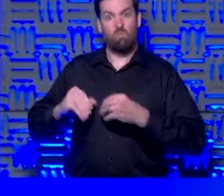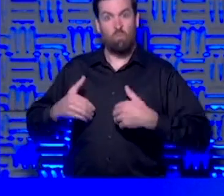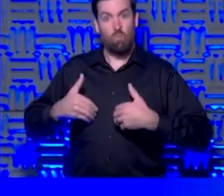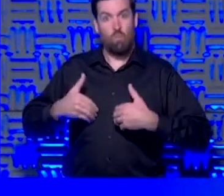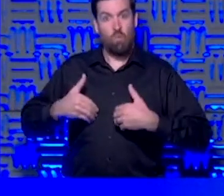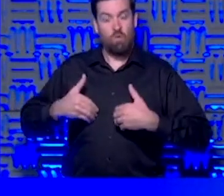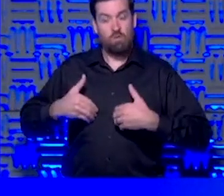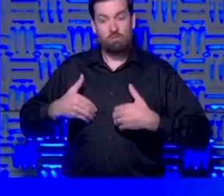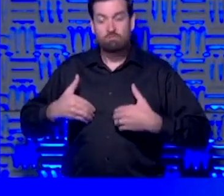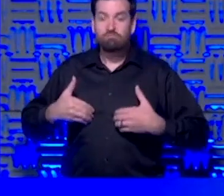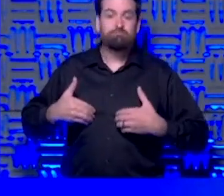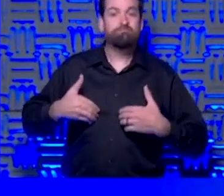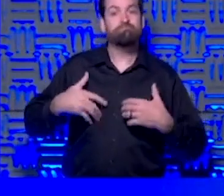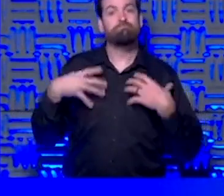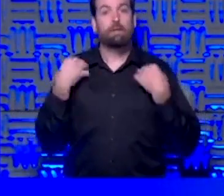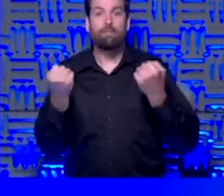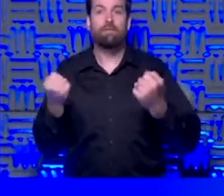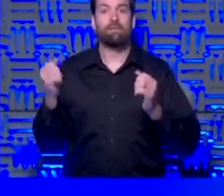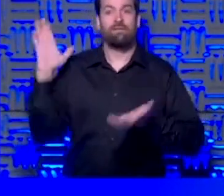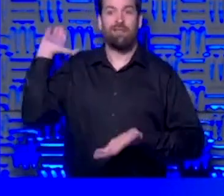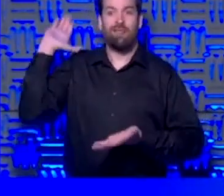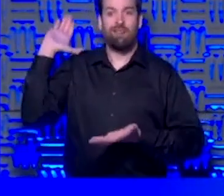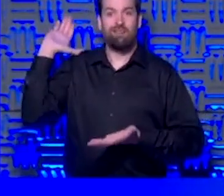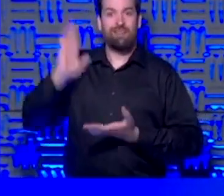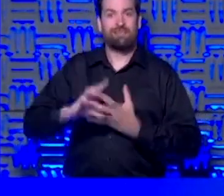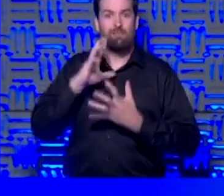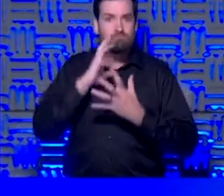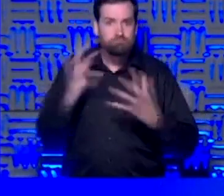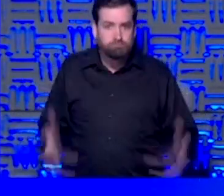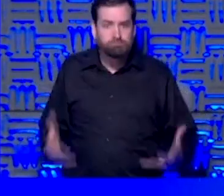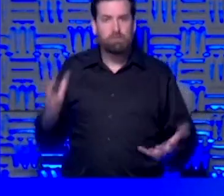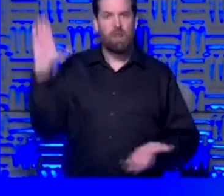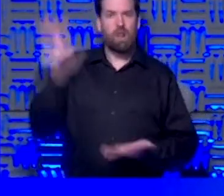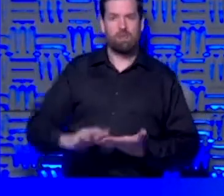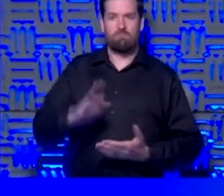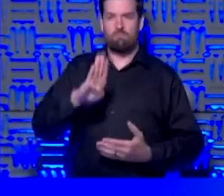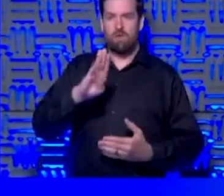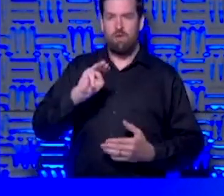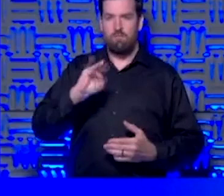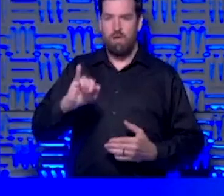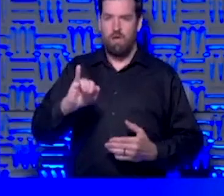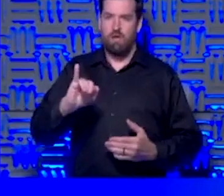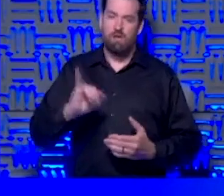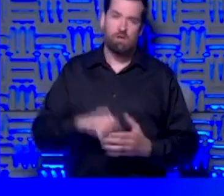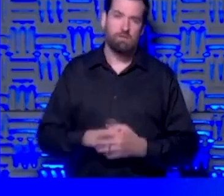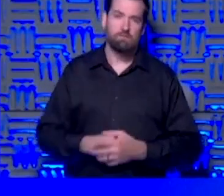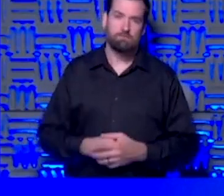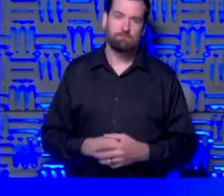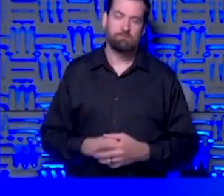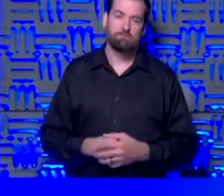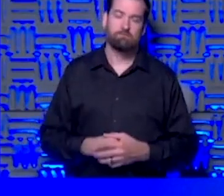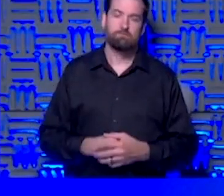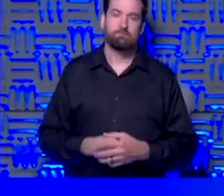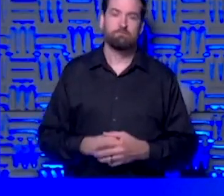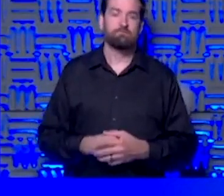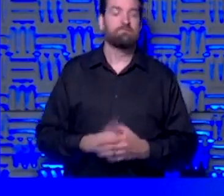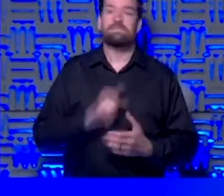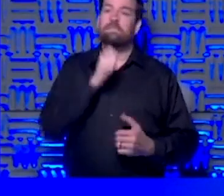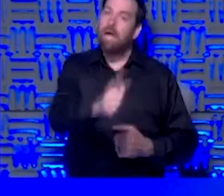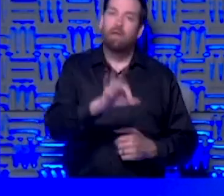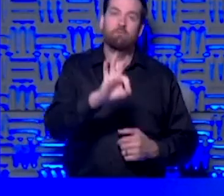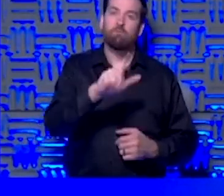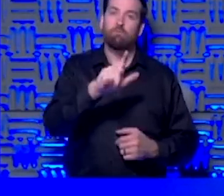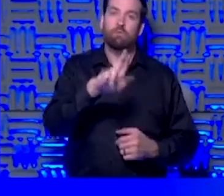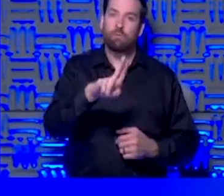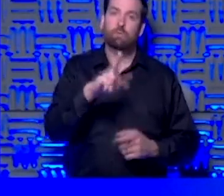lower BMI, which means they were not as obese or you know, as heavy as those people. So it is not flu. It does